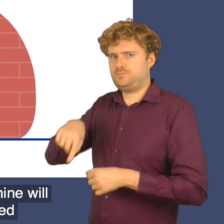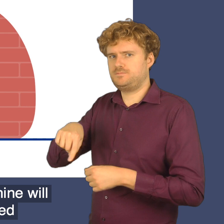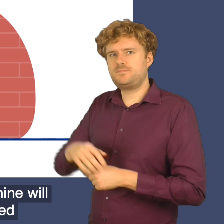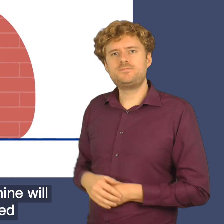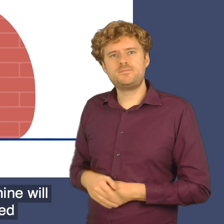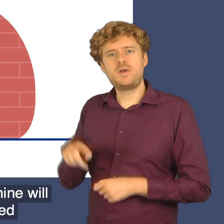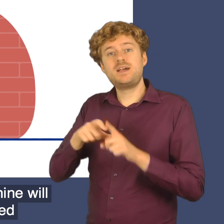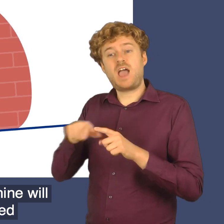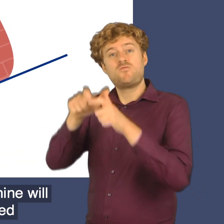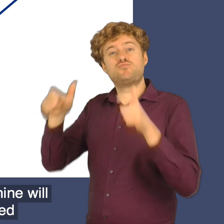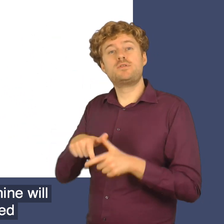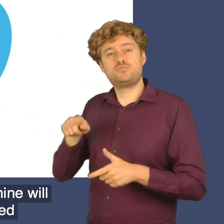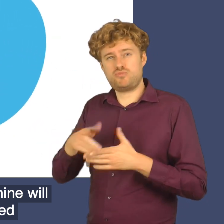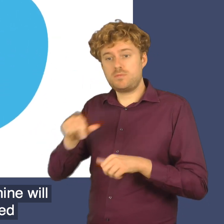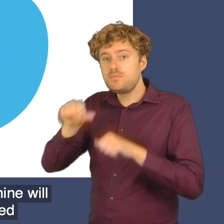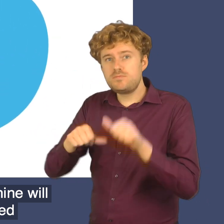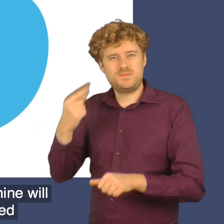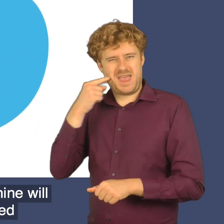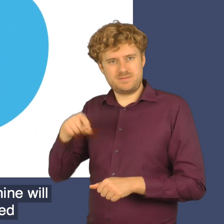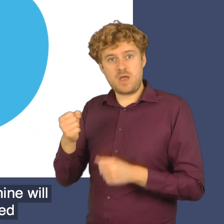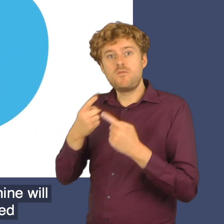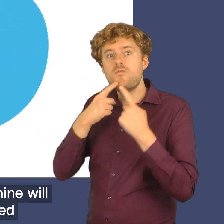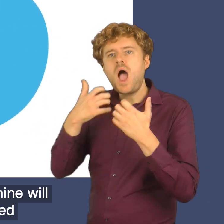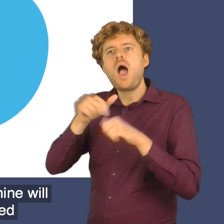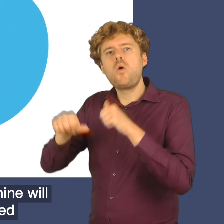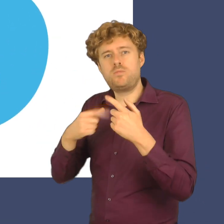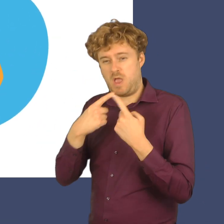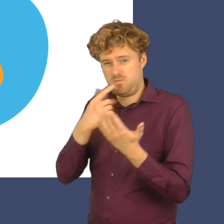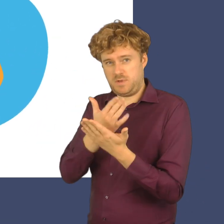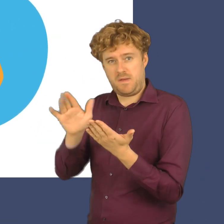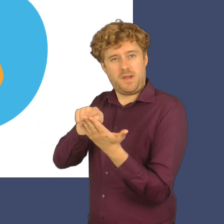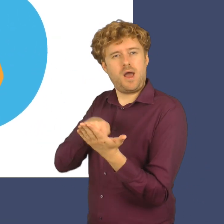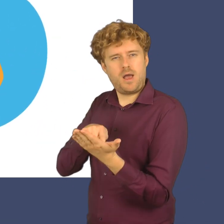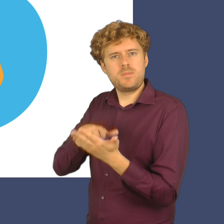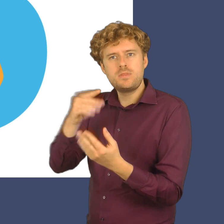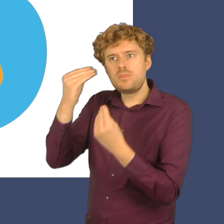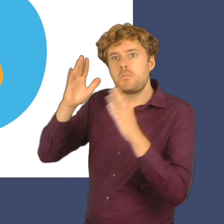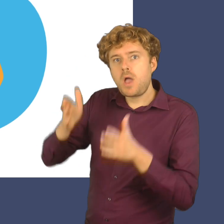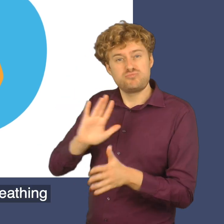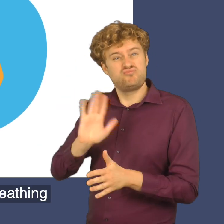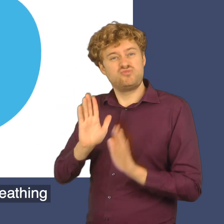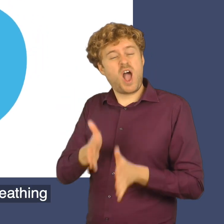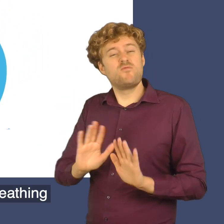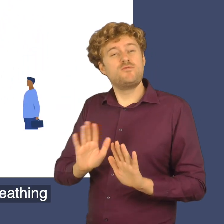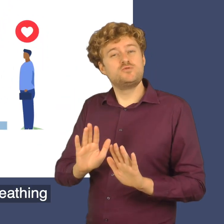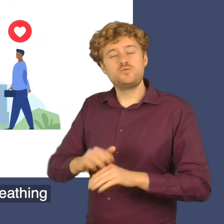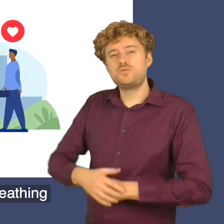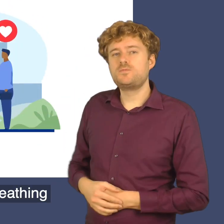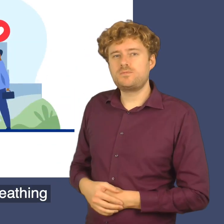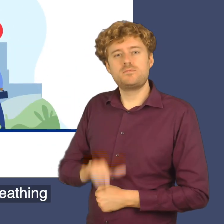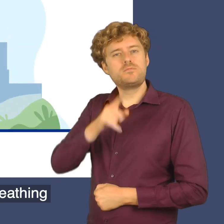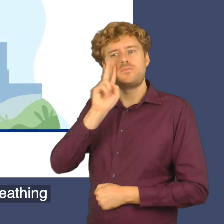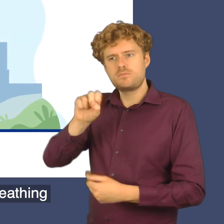Defibrillators are very easy to use, and the machine will give you clear instructions, so you don't need any training to operate them. If you see someone who